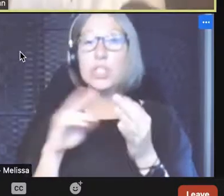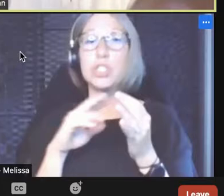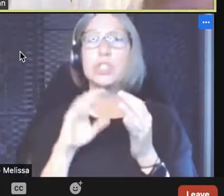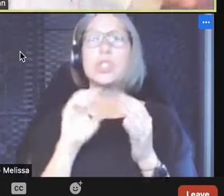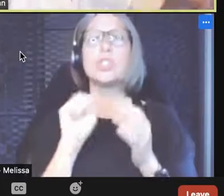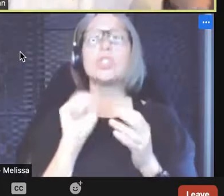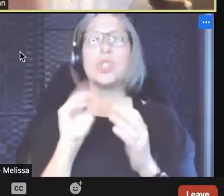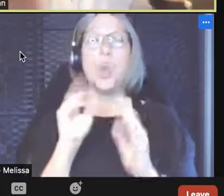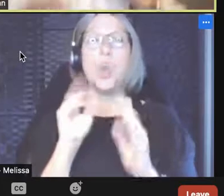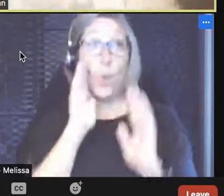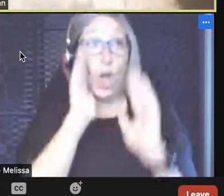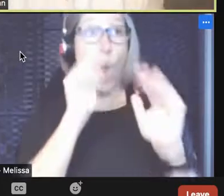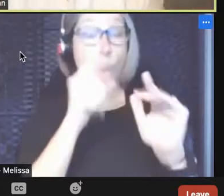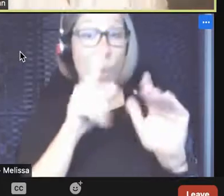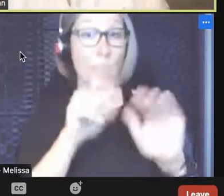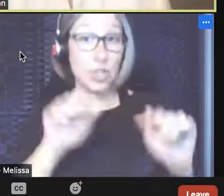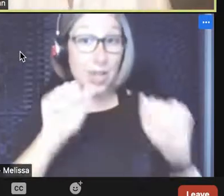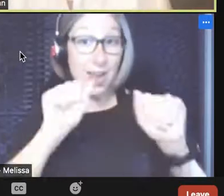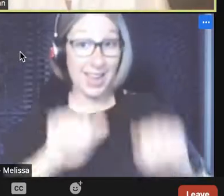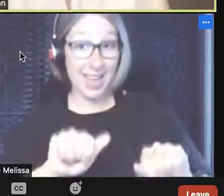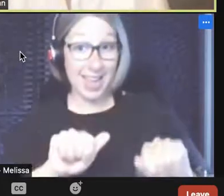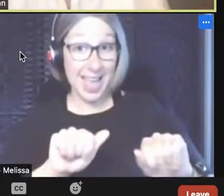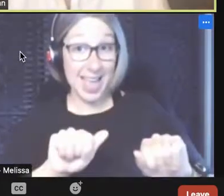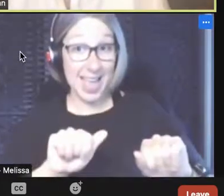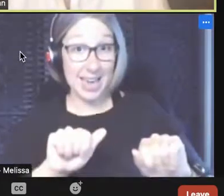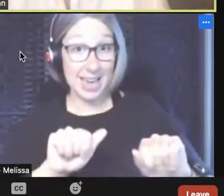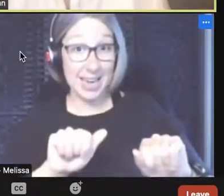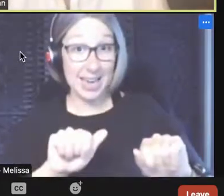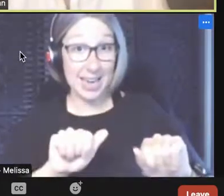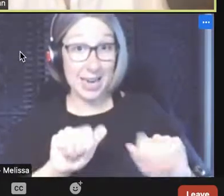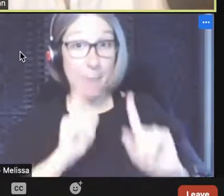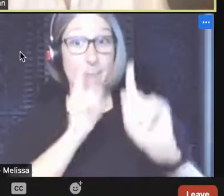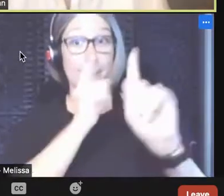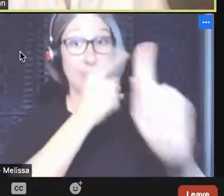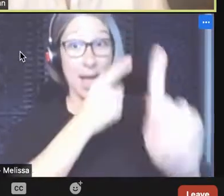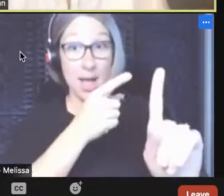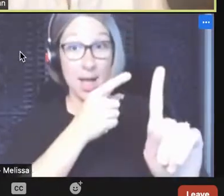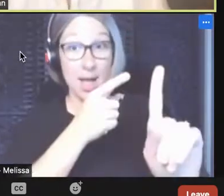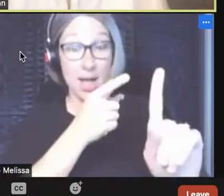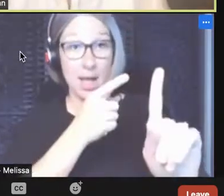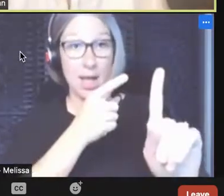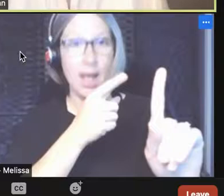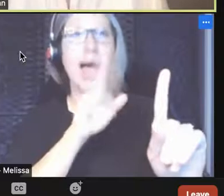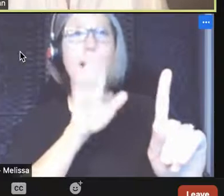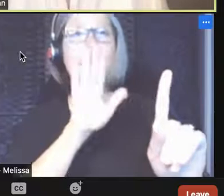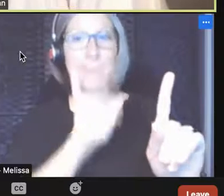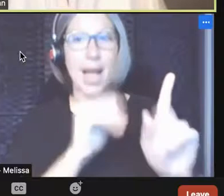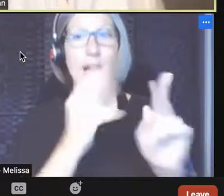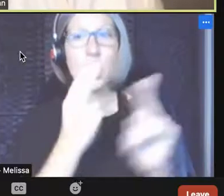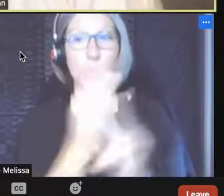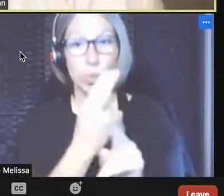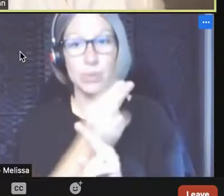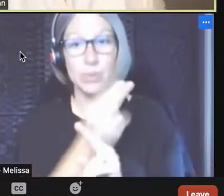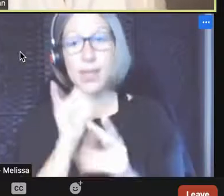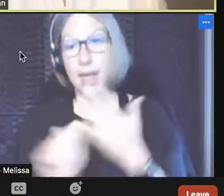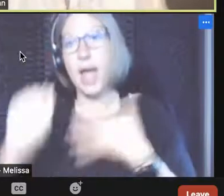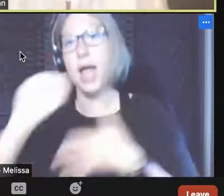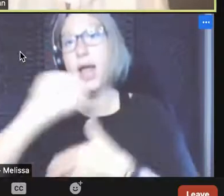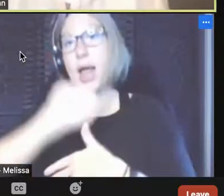really hope, which is be able to reach this goal, to be able to reach the goal of having vision truly take the